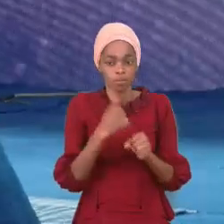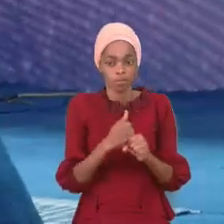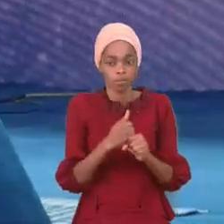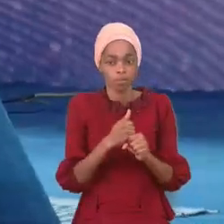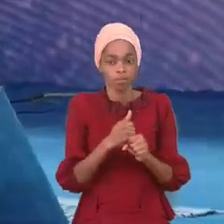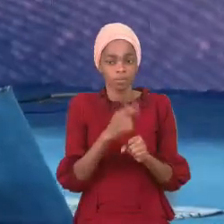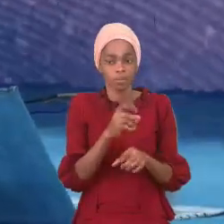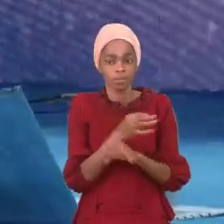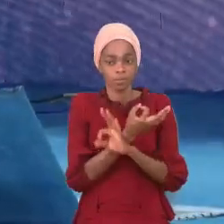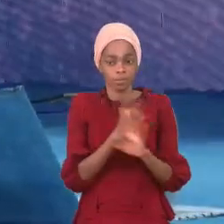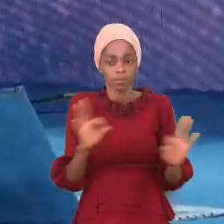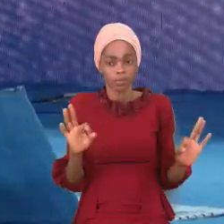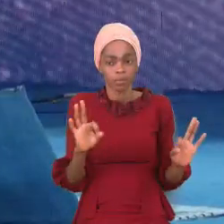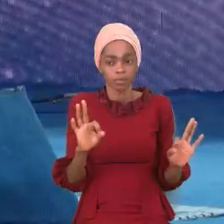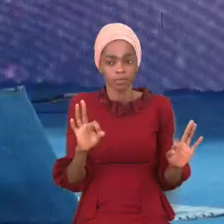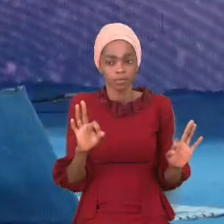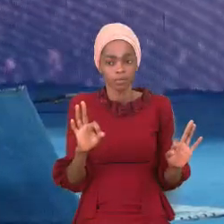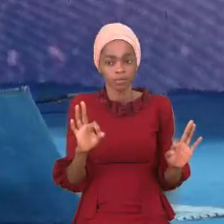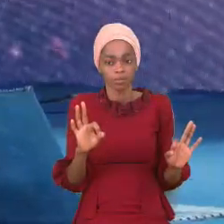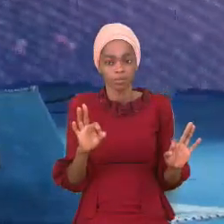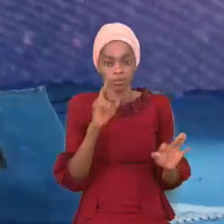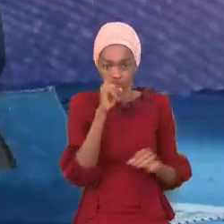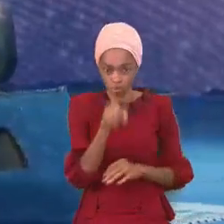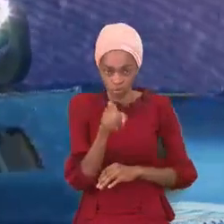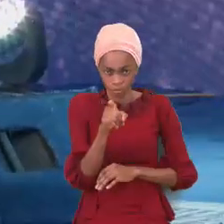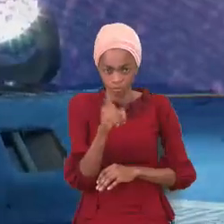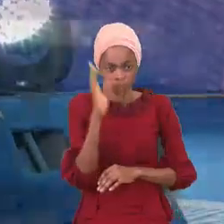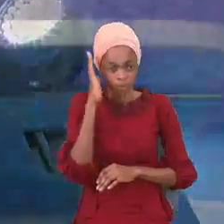shall make you free. Ye